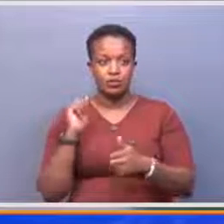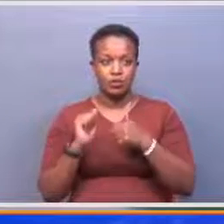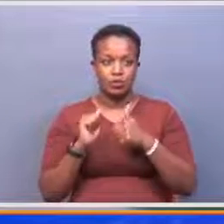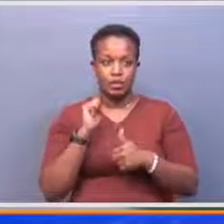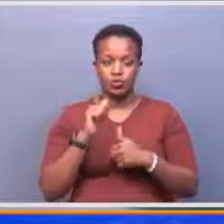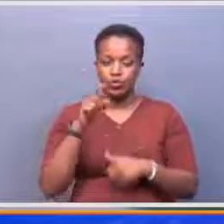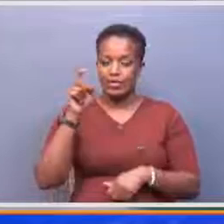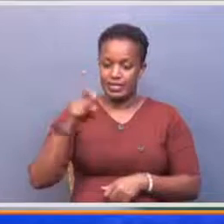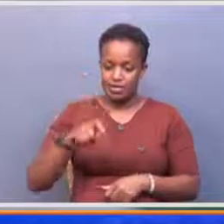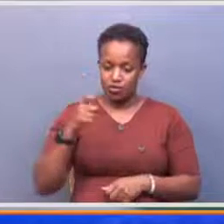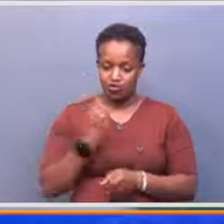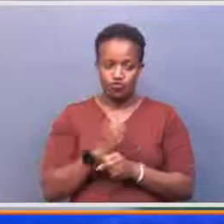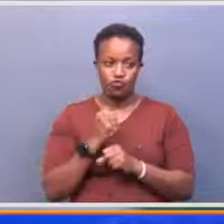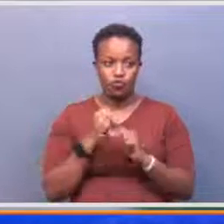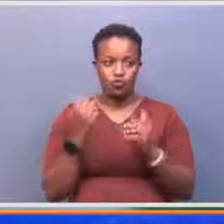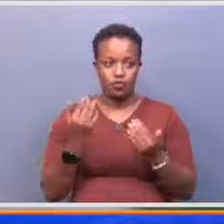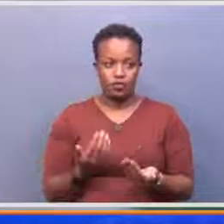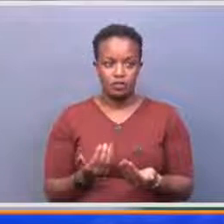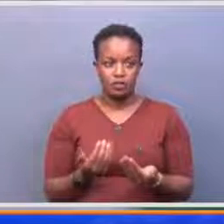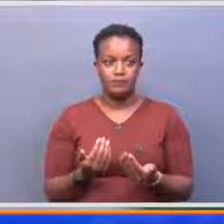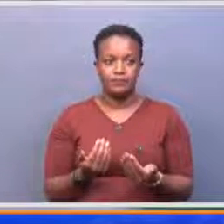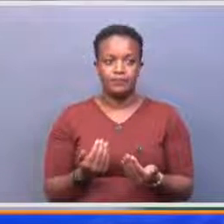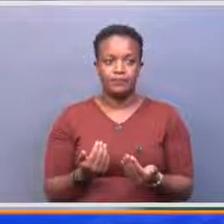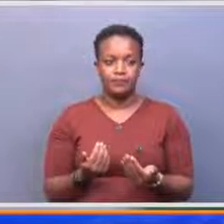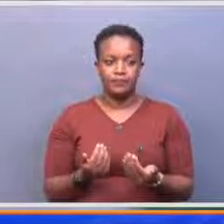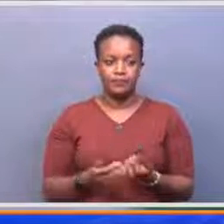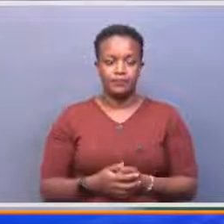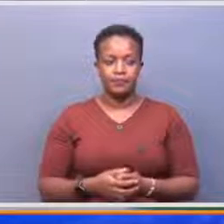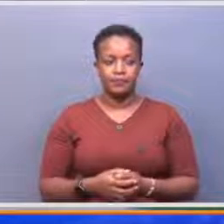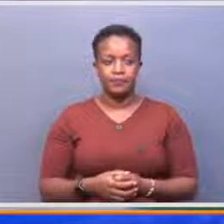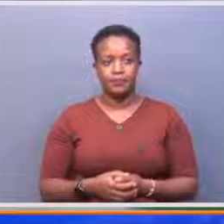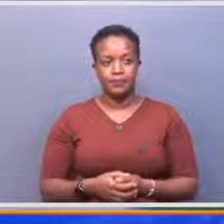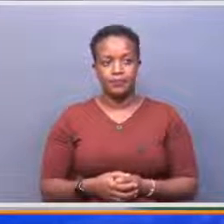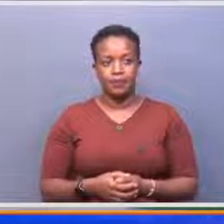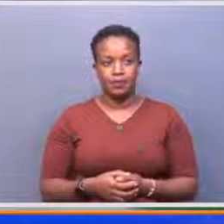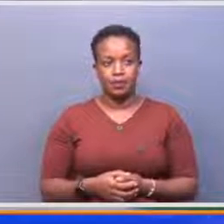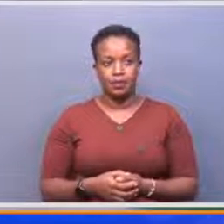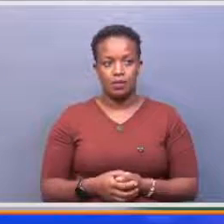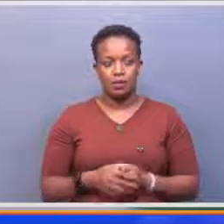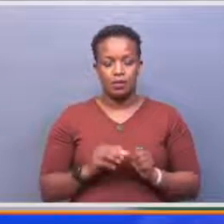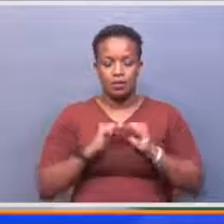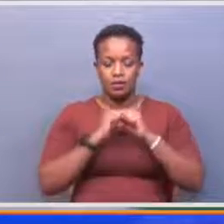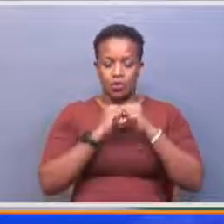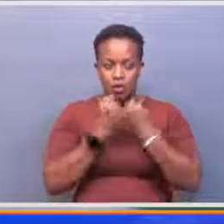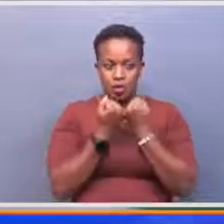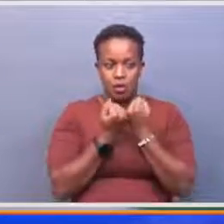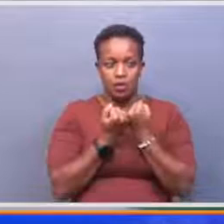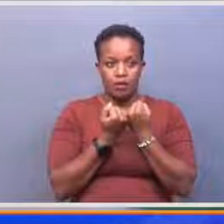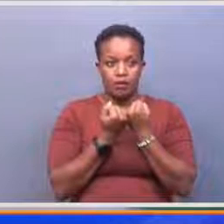need, or we must struggle for a socialist